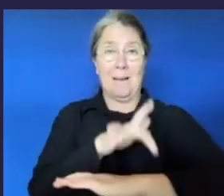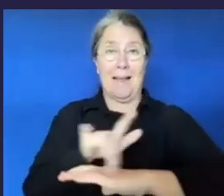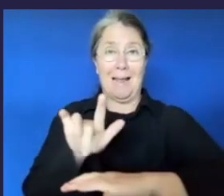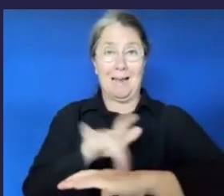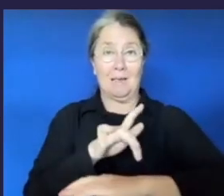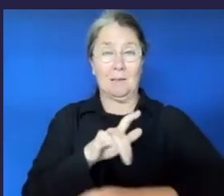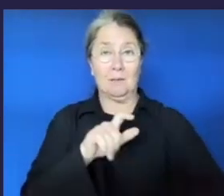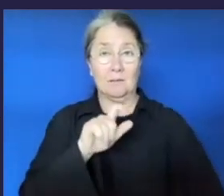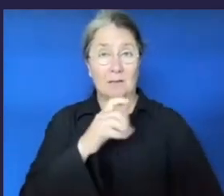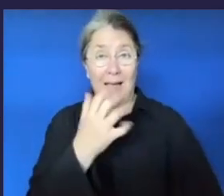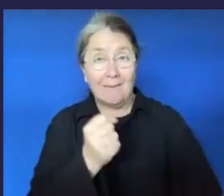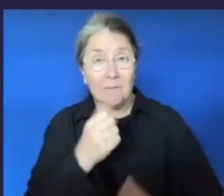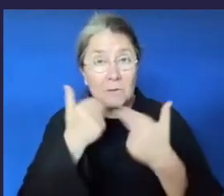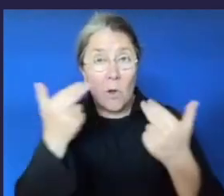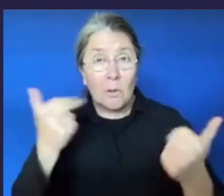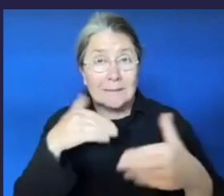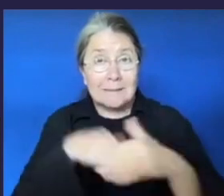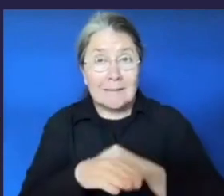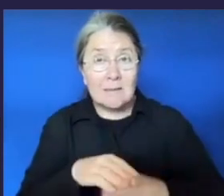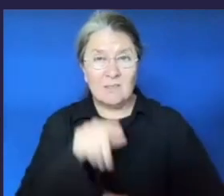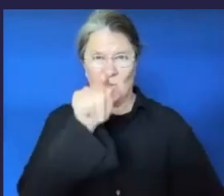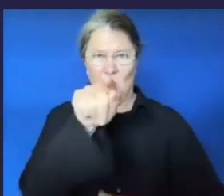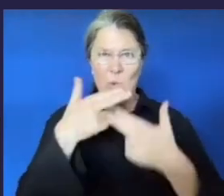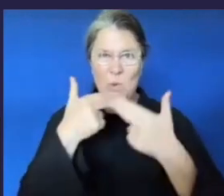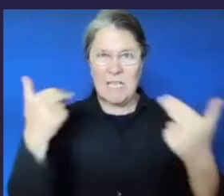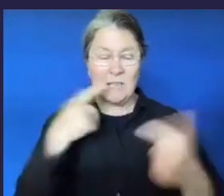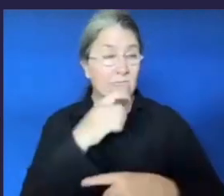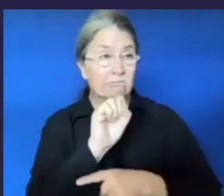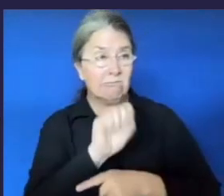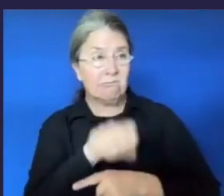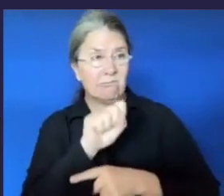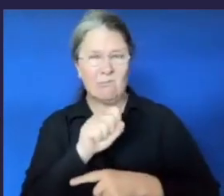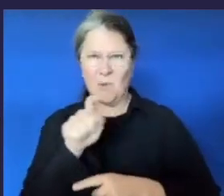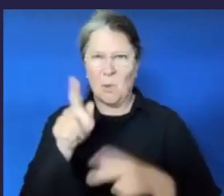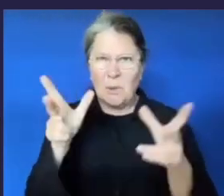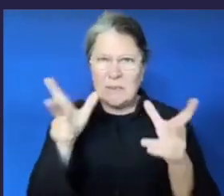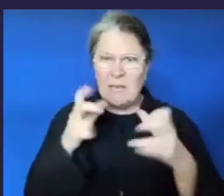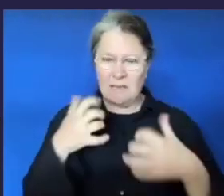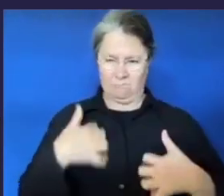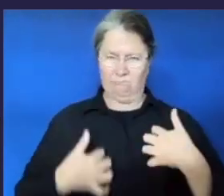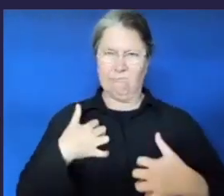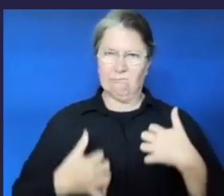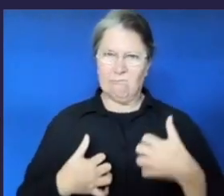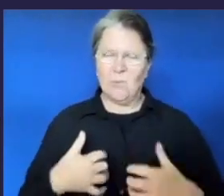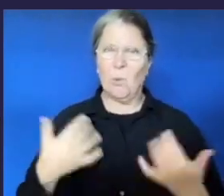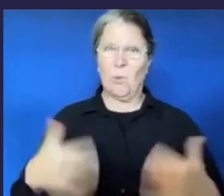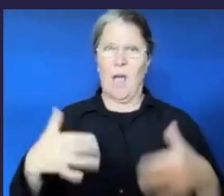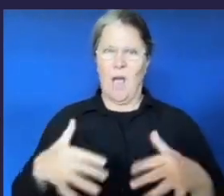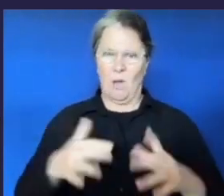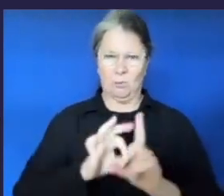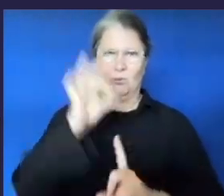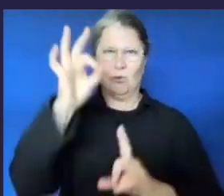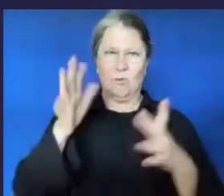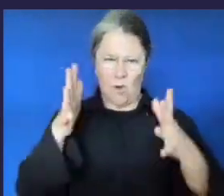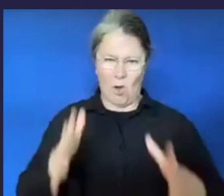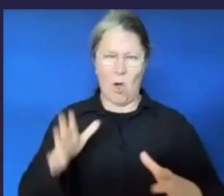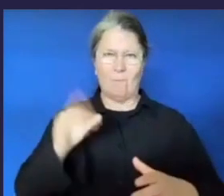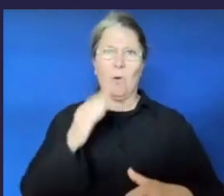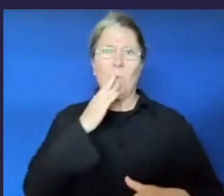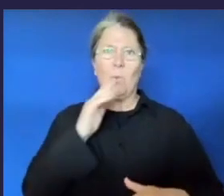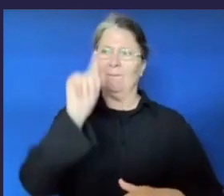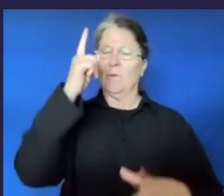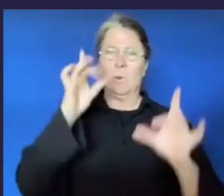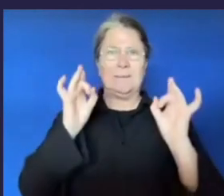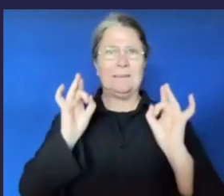Yeah. Yes. Oh, it's so exciting. Sounds like it's come a long way from when we did the reading. Yeah.